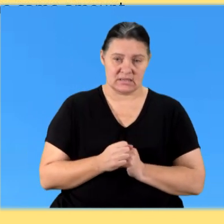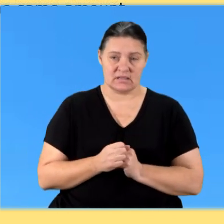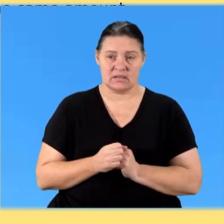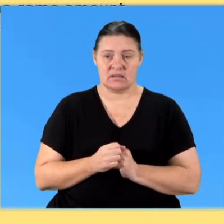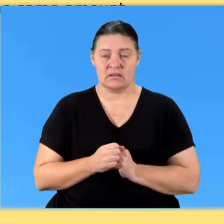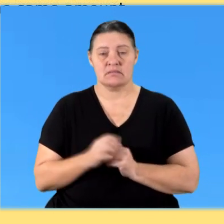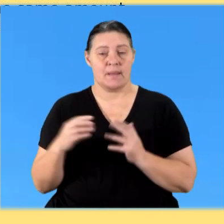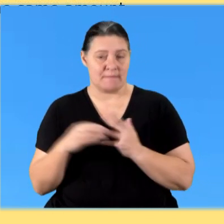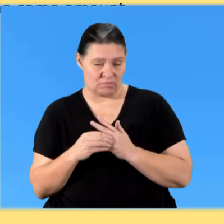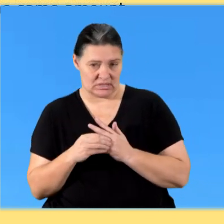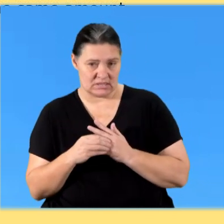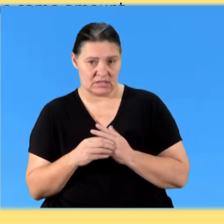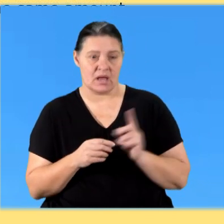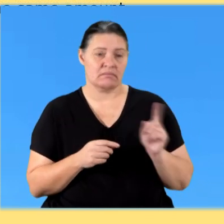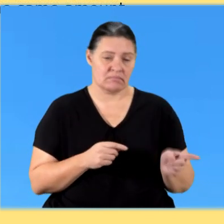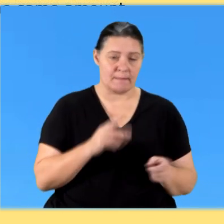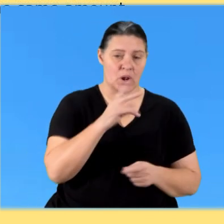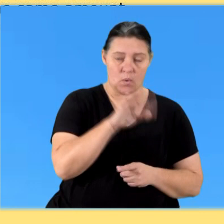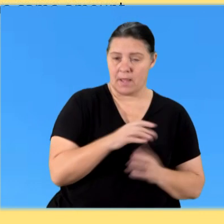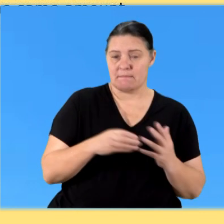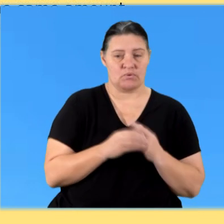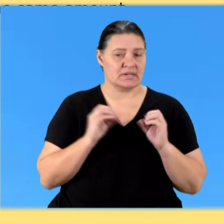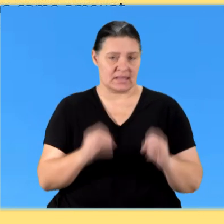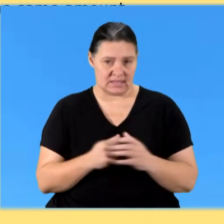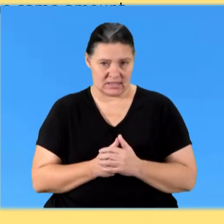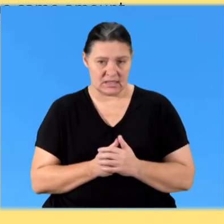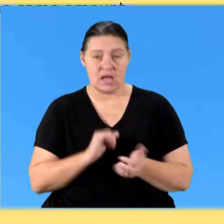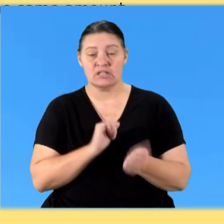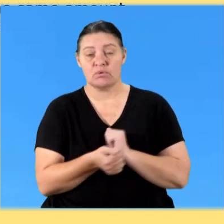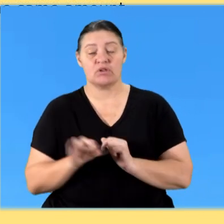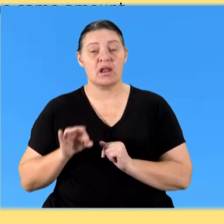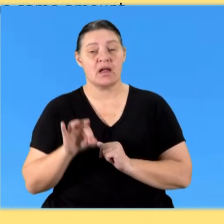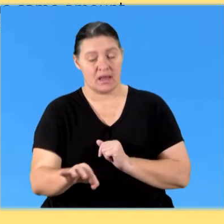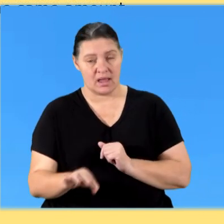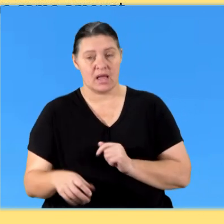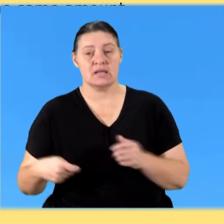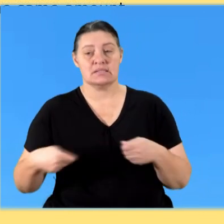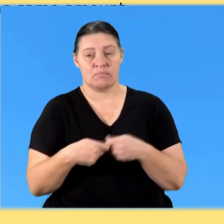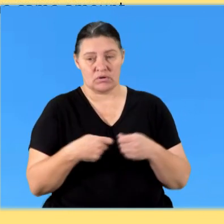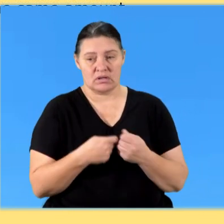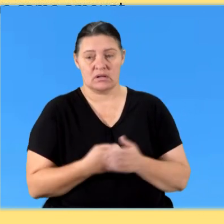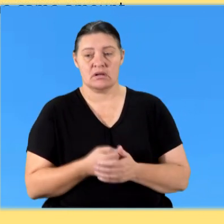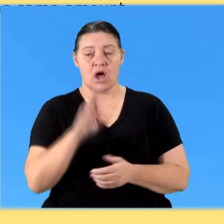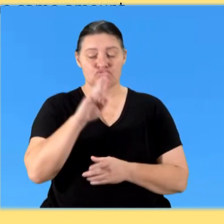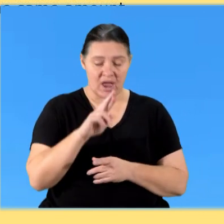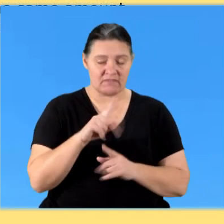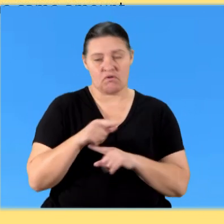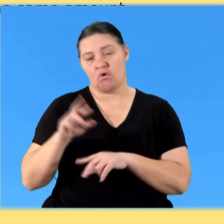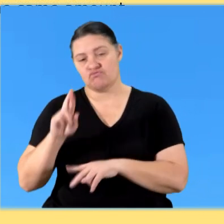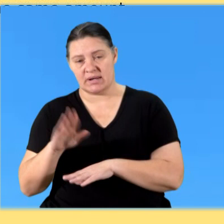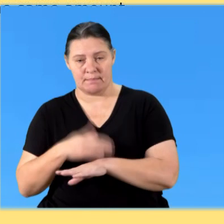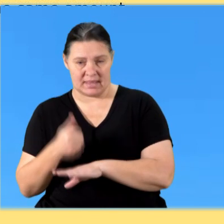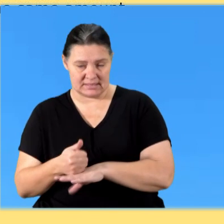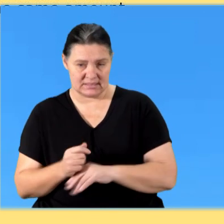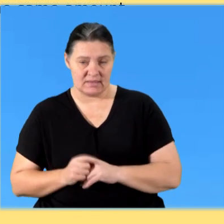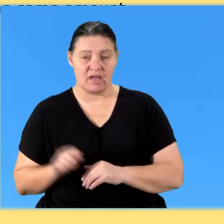S. Smith are married and Baloyi is unmarried. S. Sport Traders contributes medical aid on a rand for rand basis. So